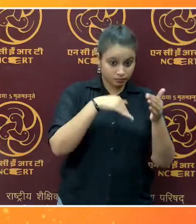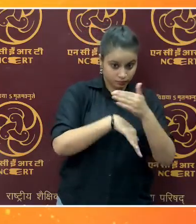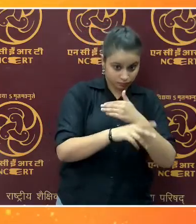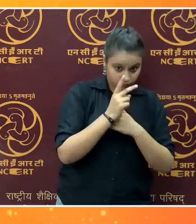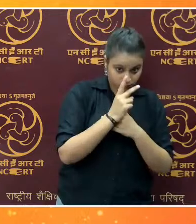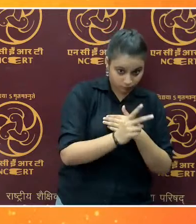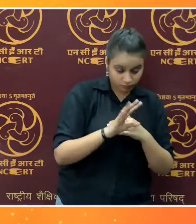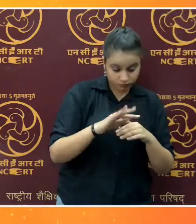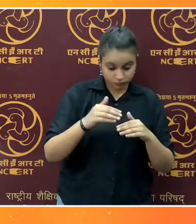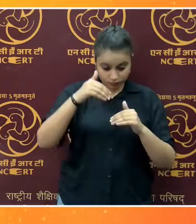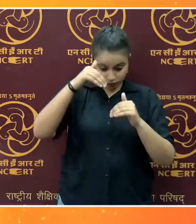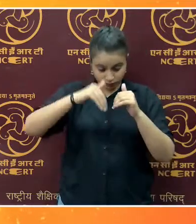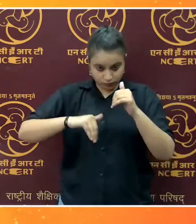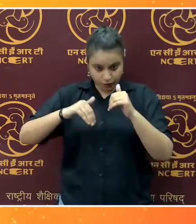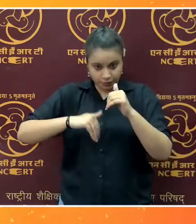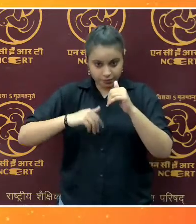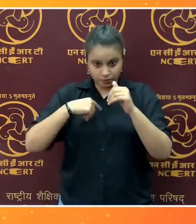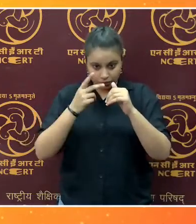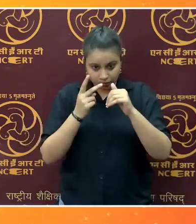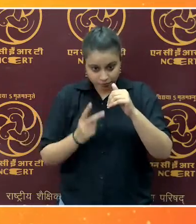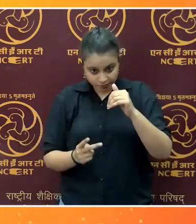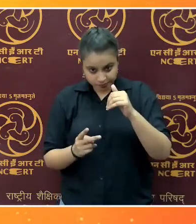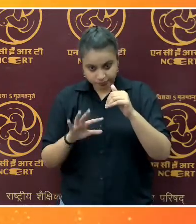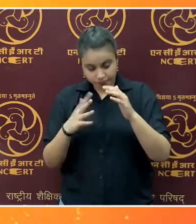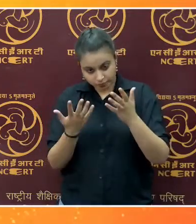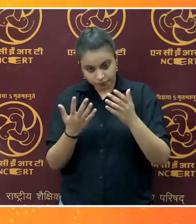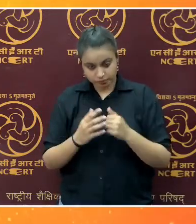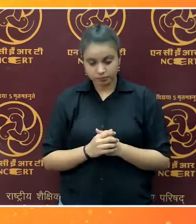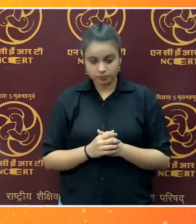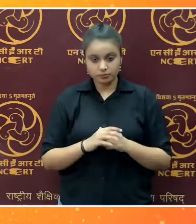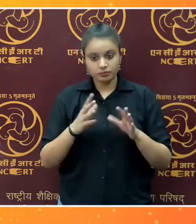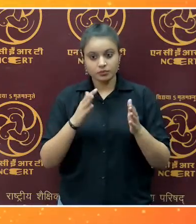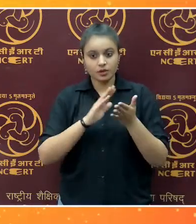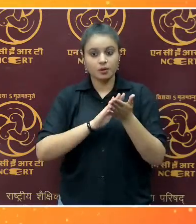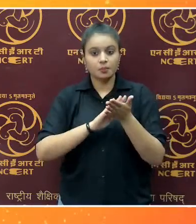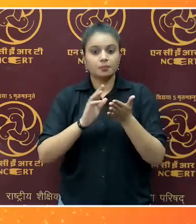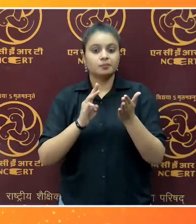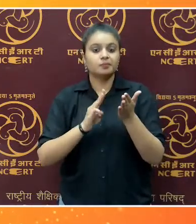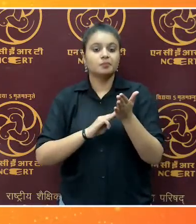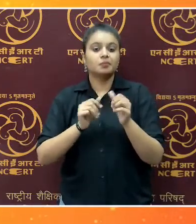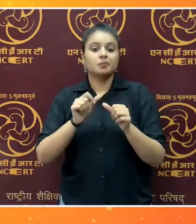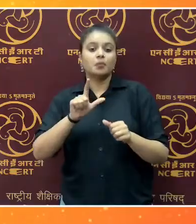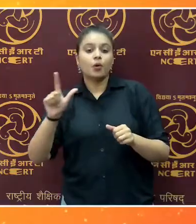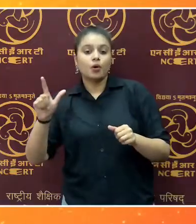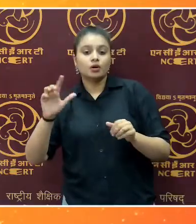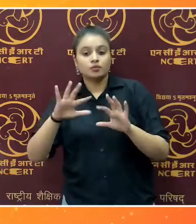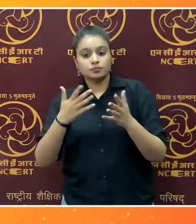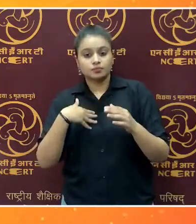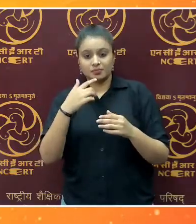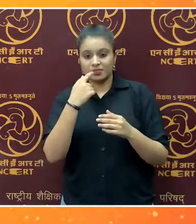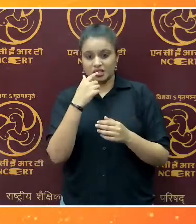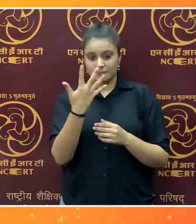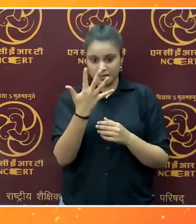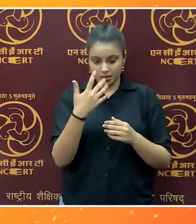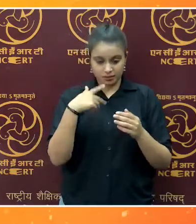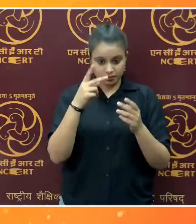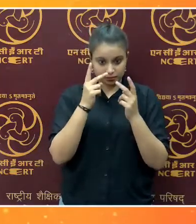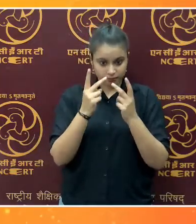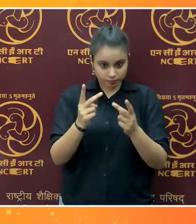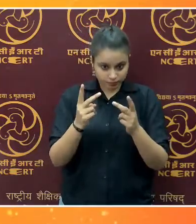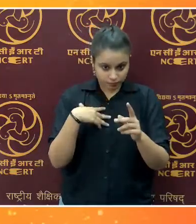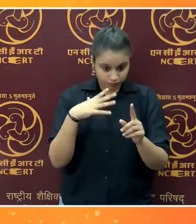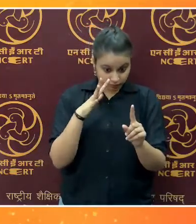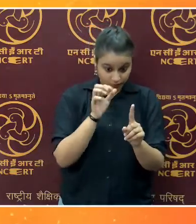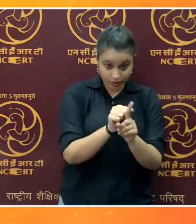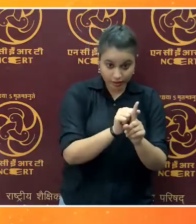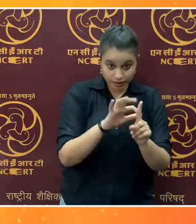Suspect, look under. Oh, yes. Like you go to a mall and your car is looked under with a mirror. Yes. Because it's suspected that